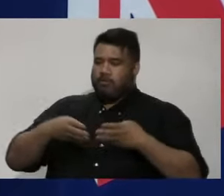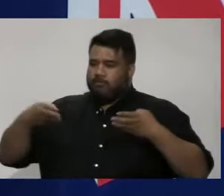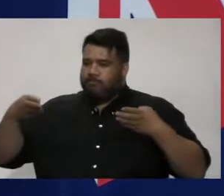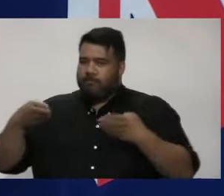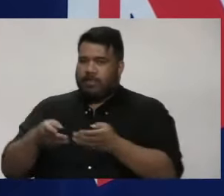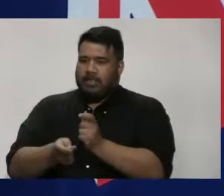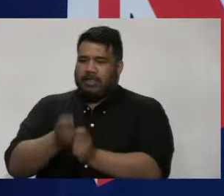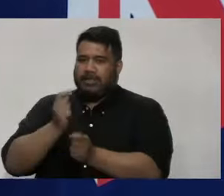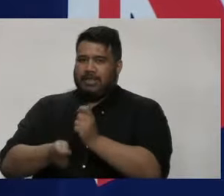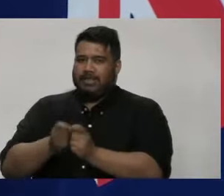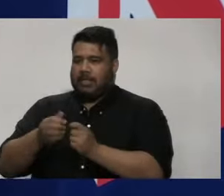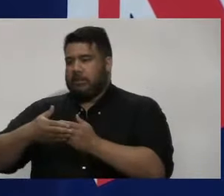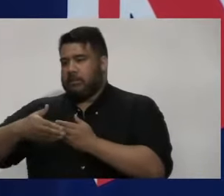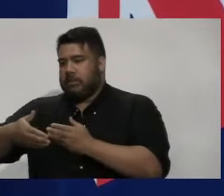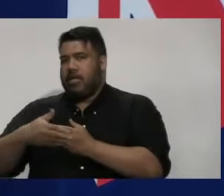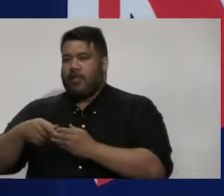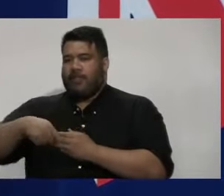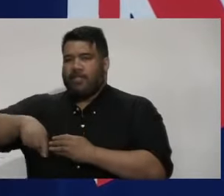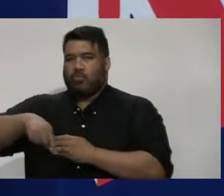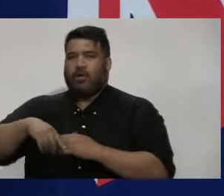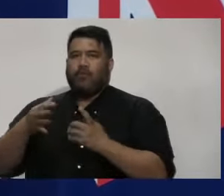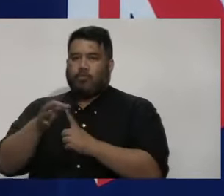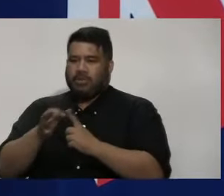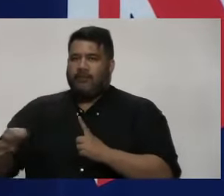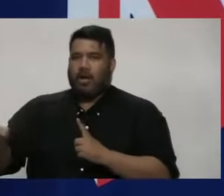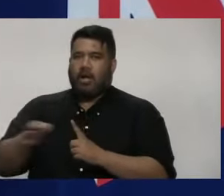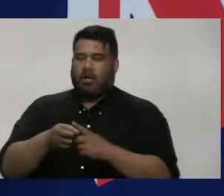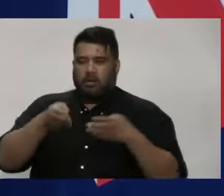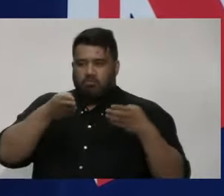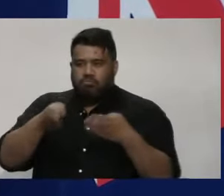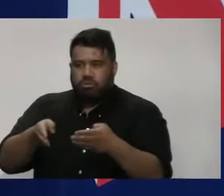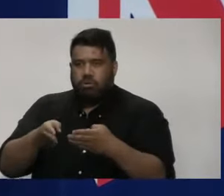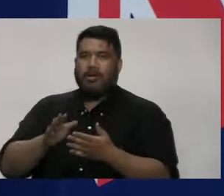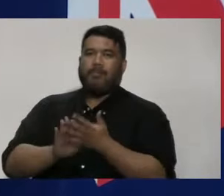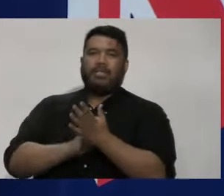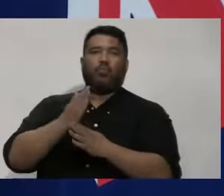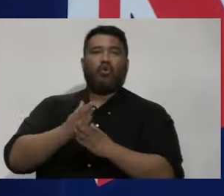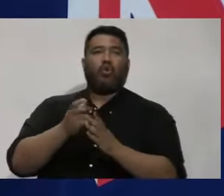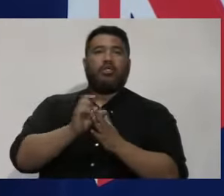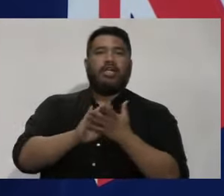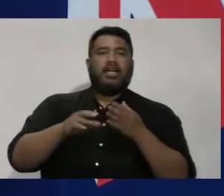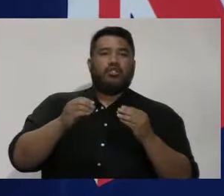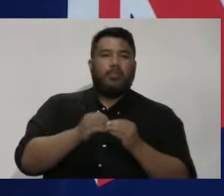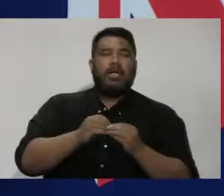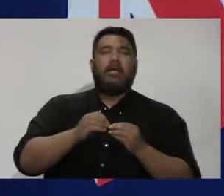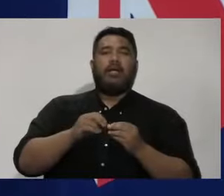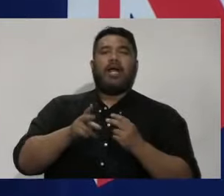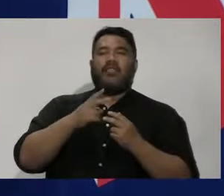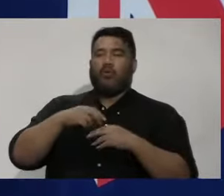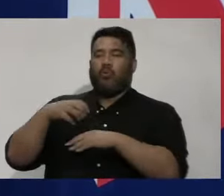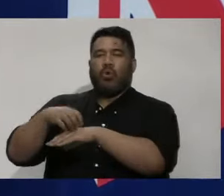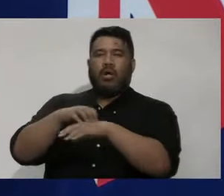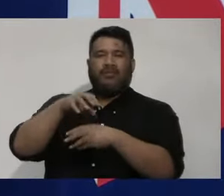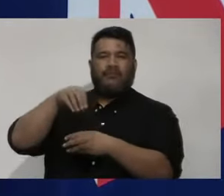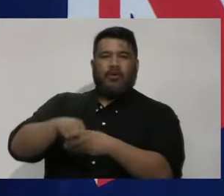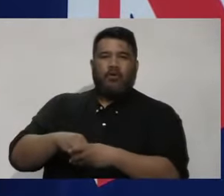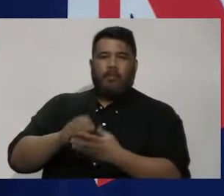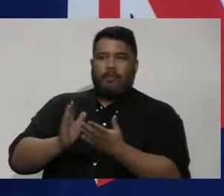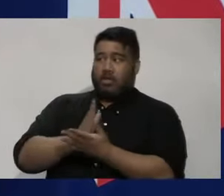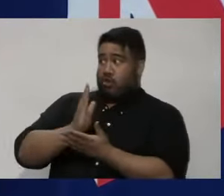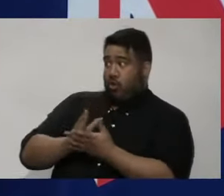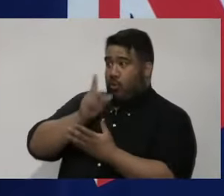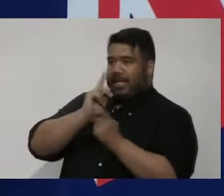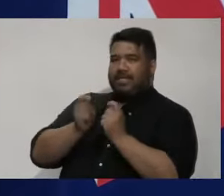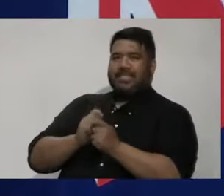testing over the coming week. We do want to work with the DHB and Magiapa around making sure that we're taking testing